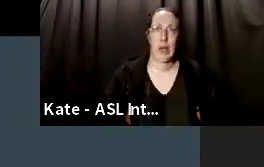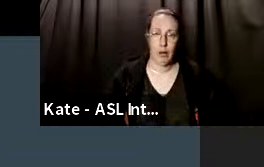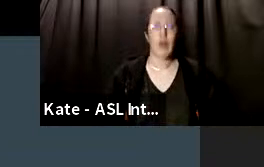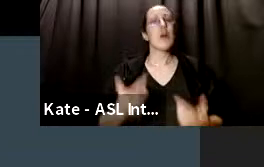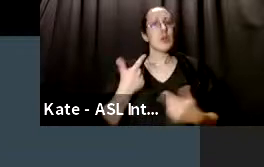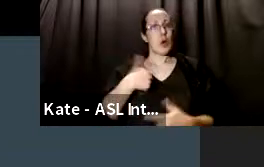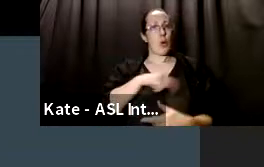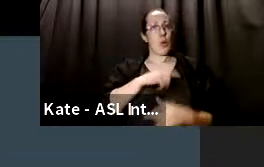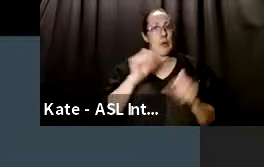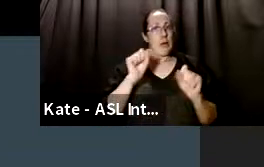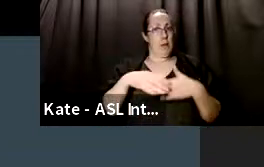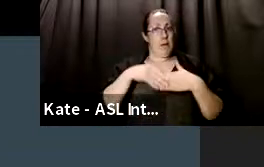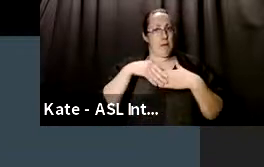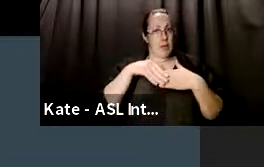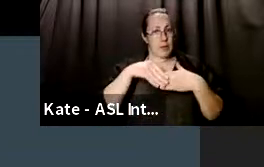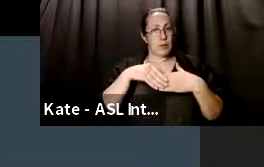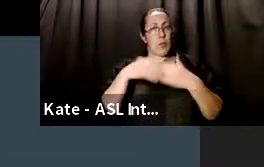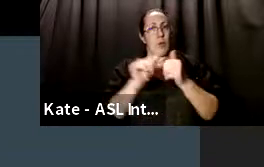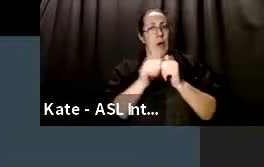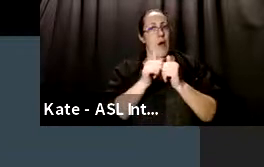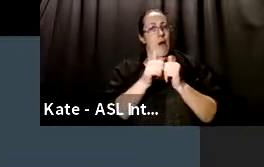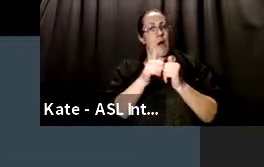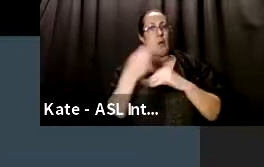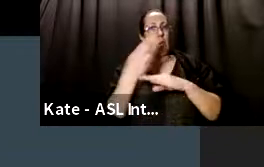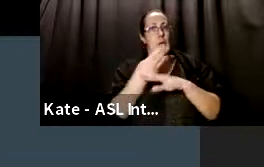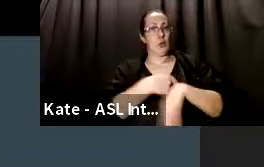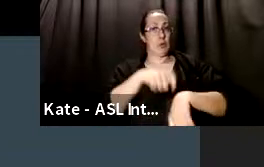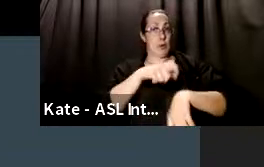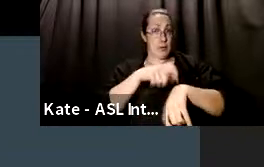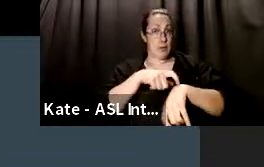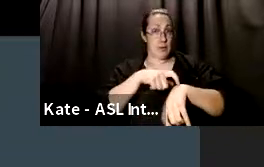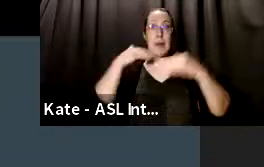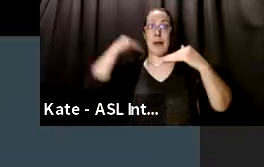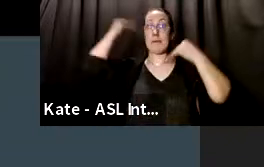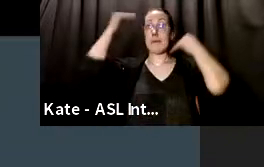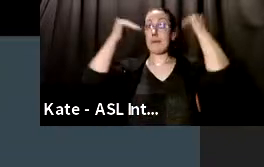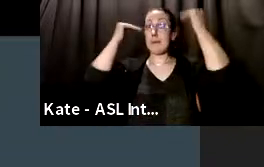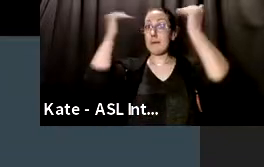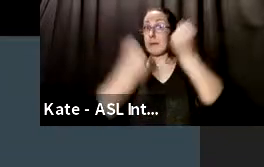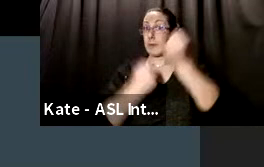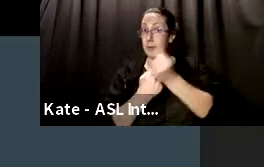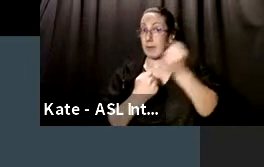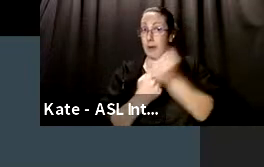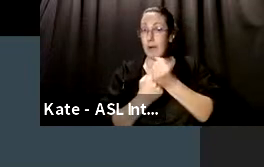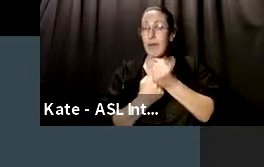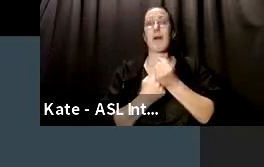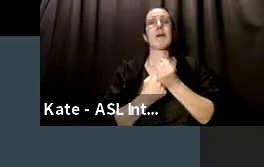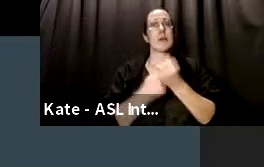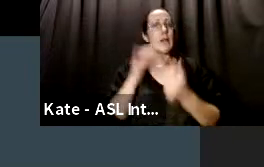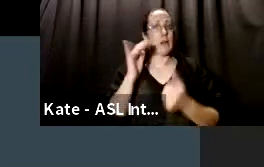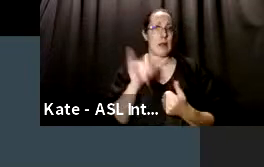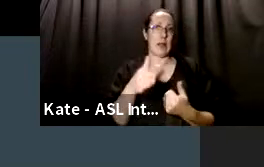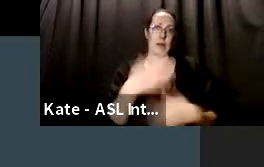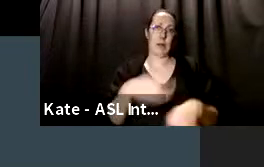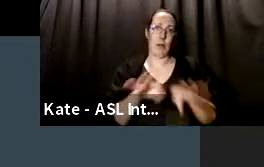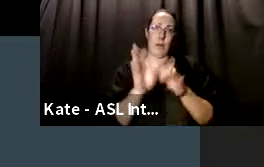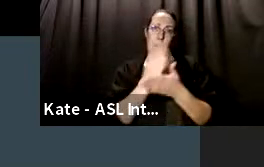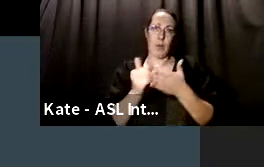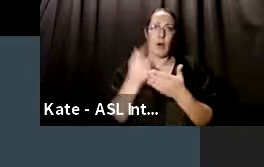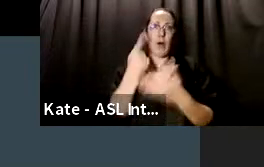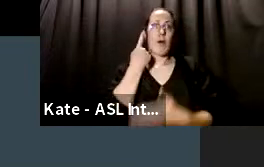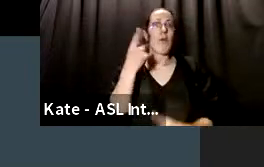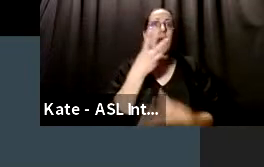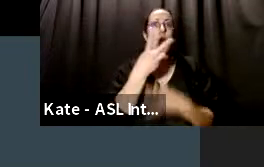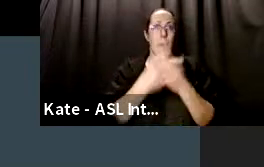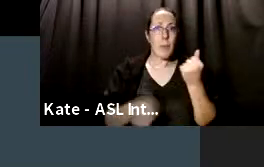really flexible with how we use our time as adult allies has been a really important use of our time on both YLI and